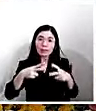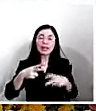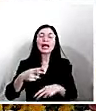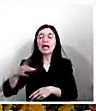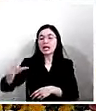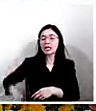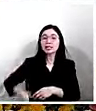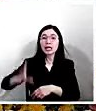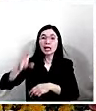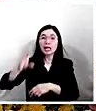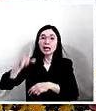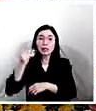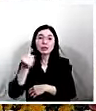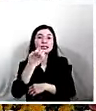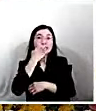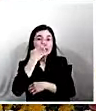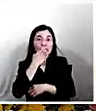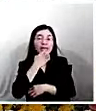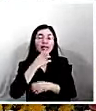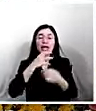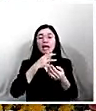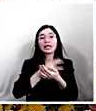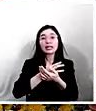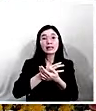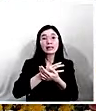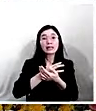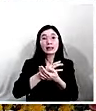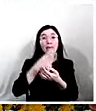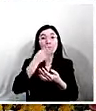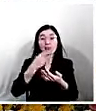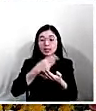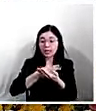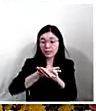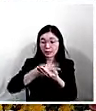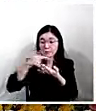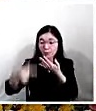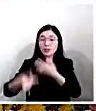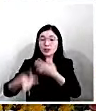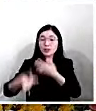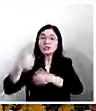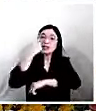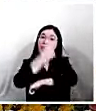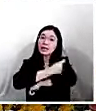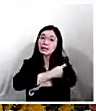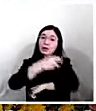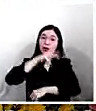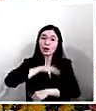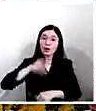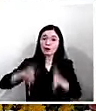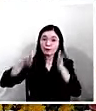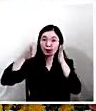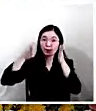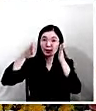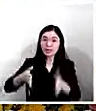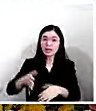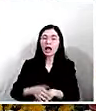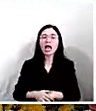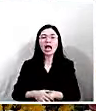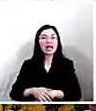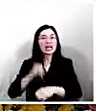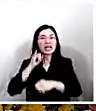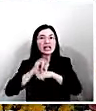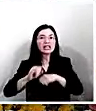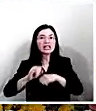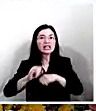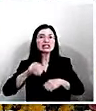scraps that fall from the table of their masters," has touched the heart of Jesus